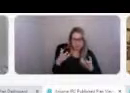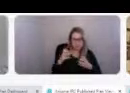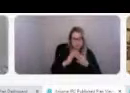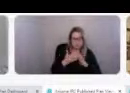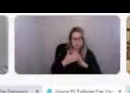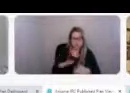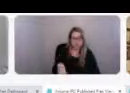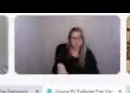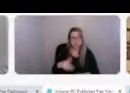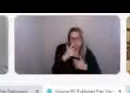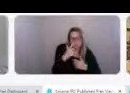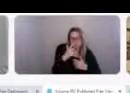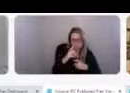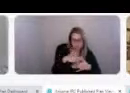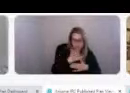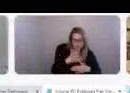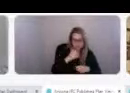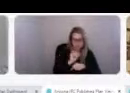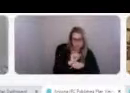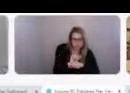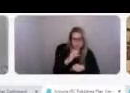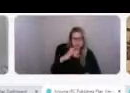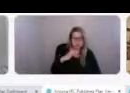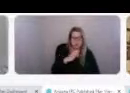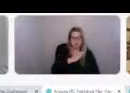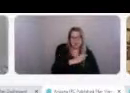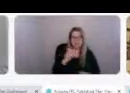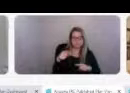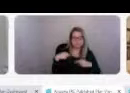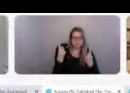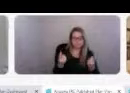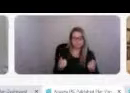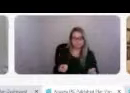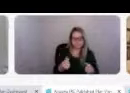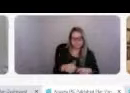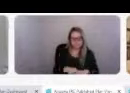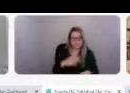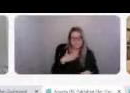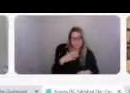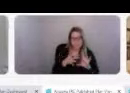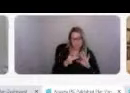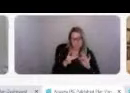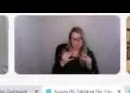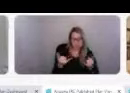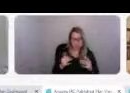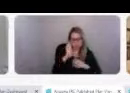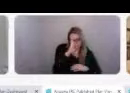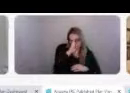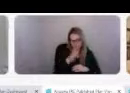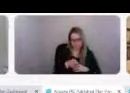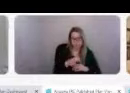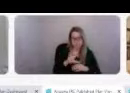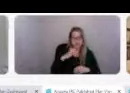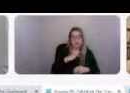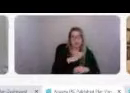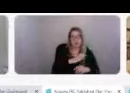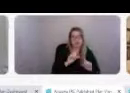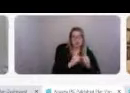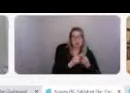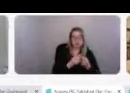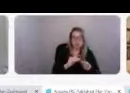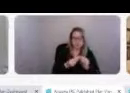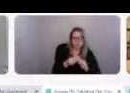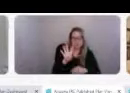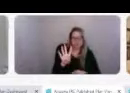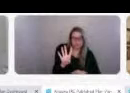interest we appreciate the work of the commission that has done thus far my comments today are directed to congressional district number